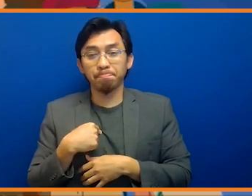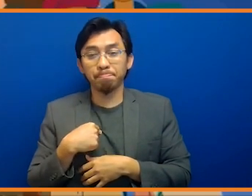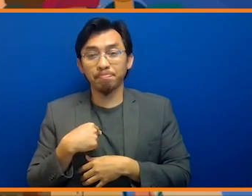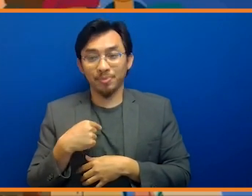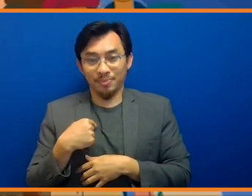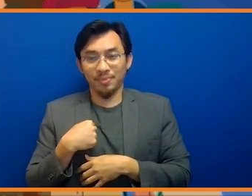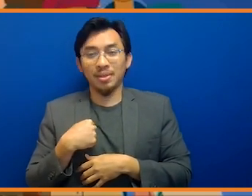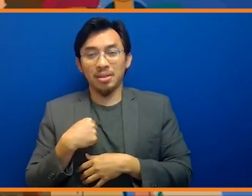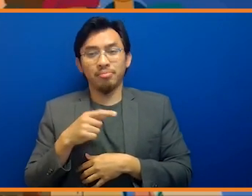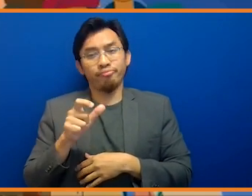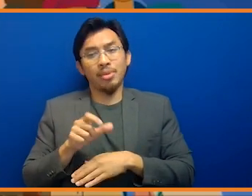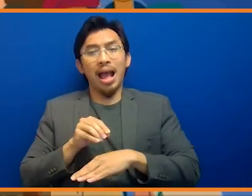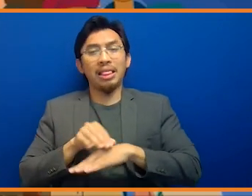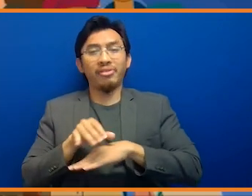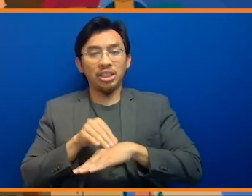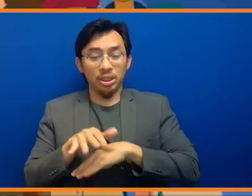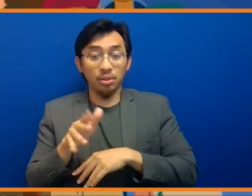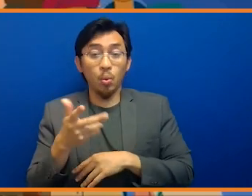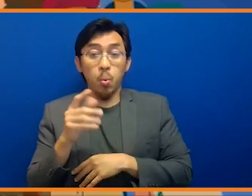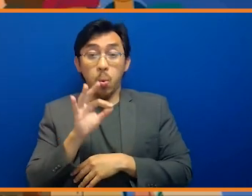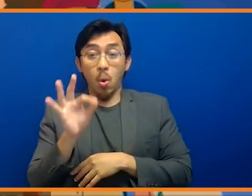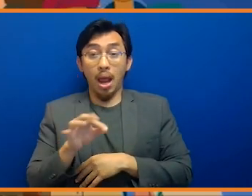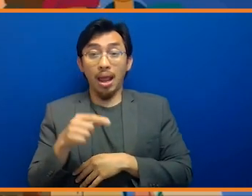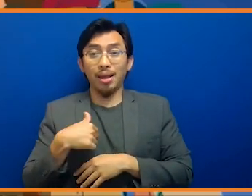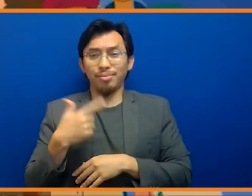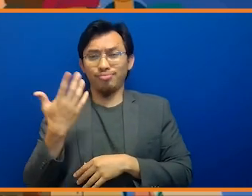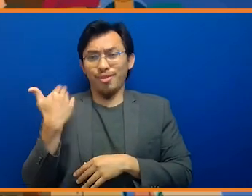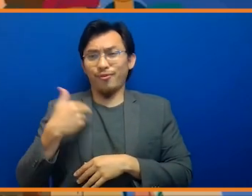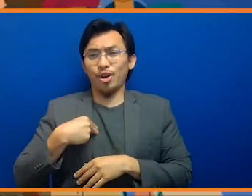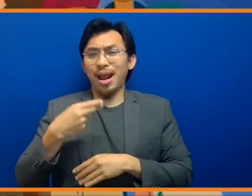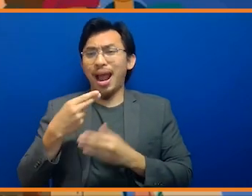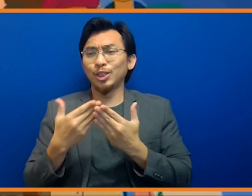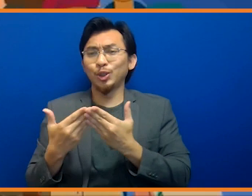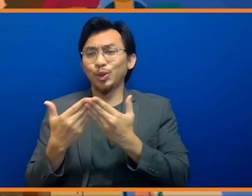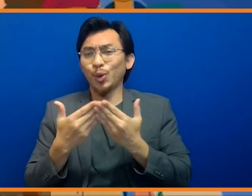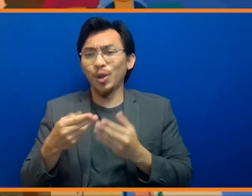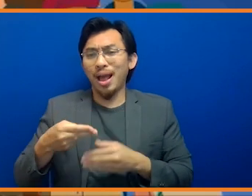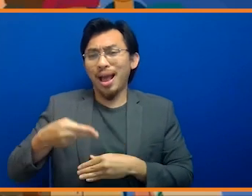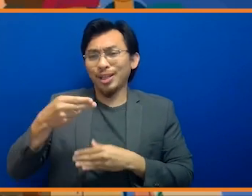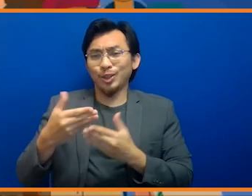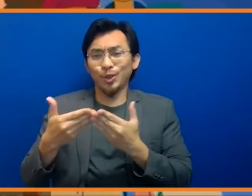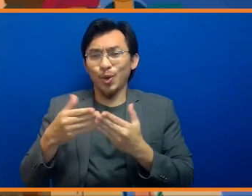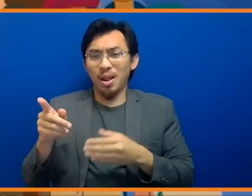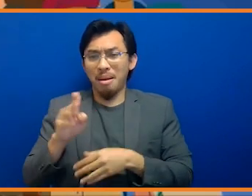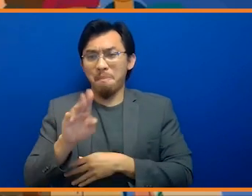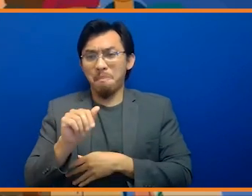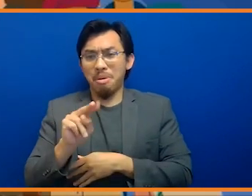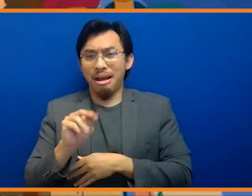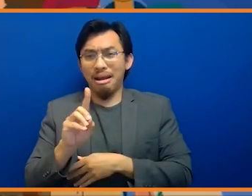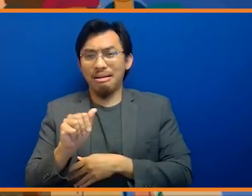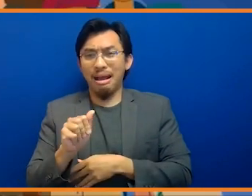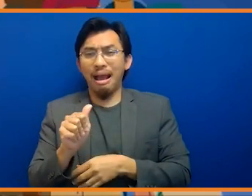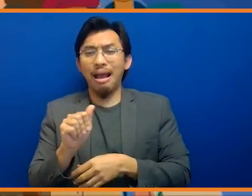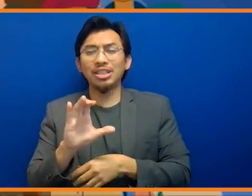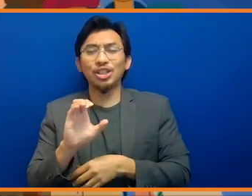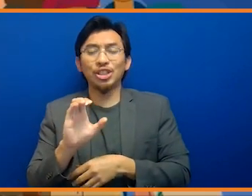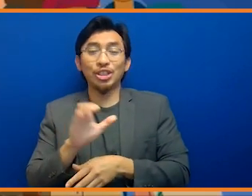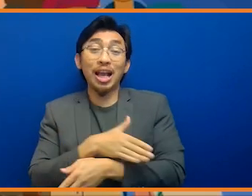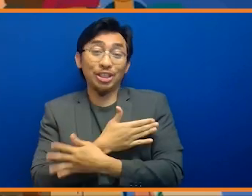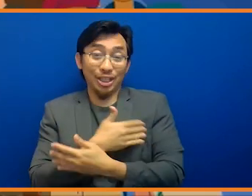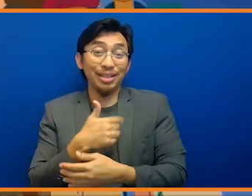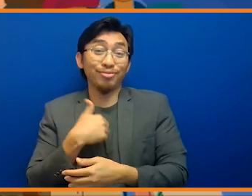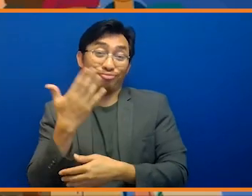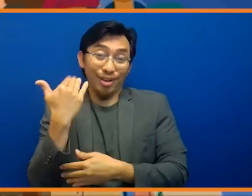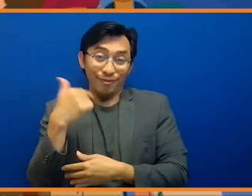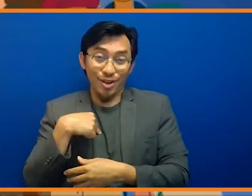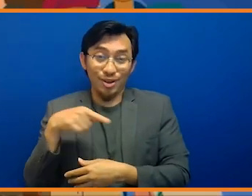the advisor in this forum. Why? Because these alumni of the high school in Banache who